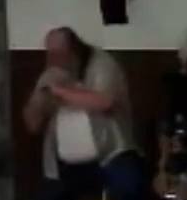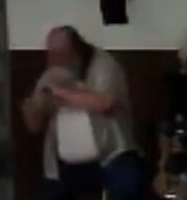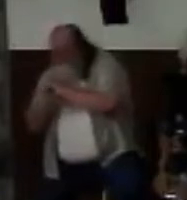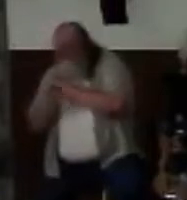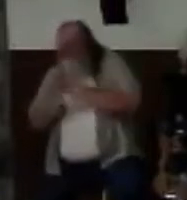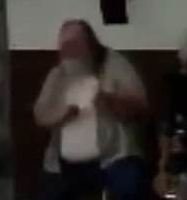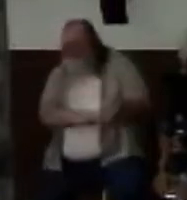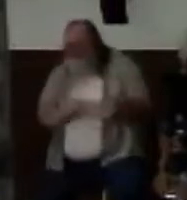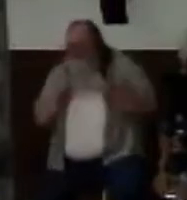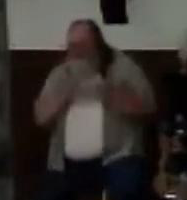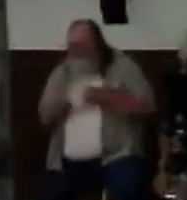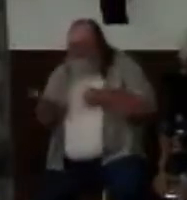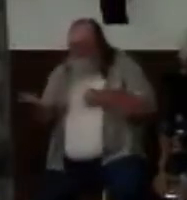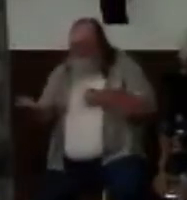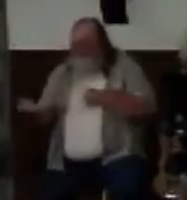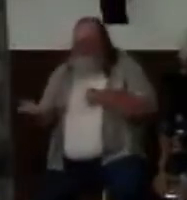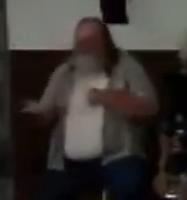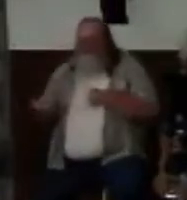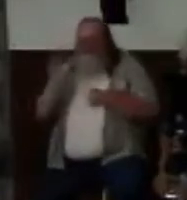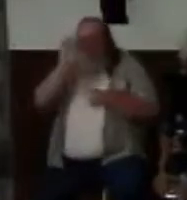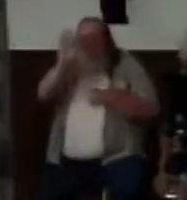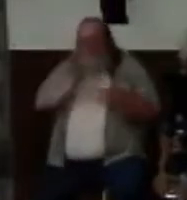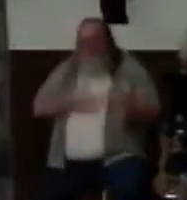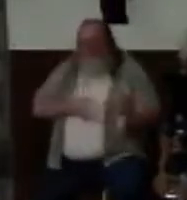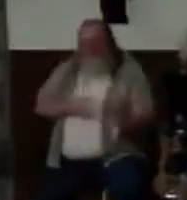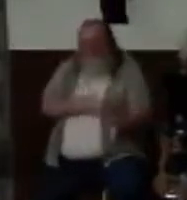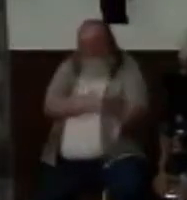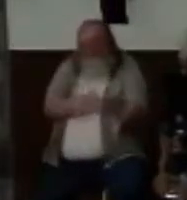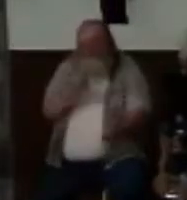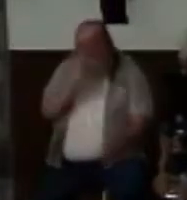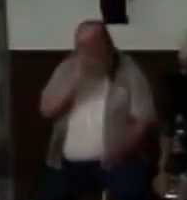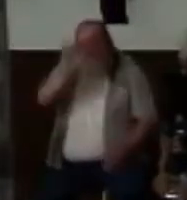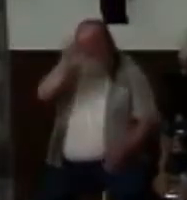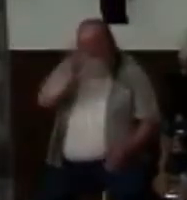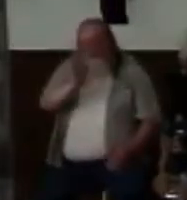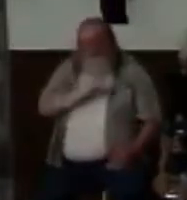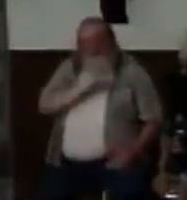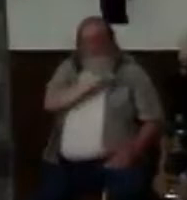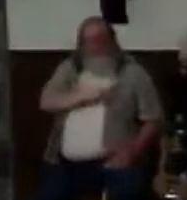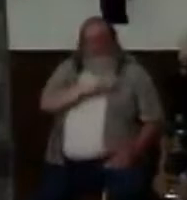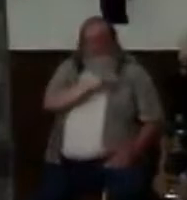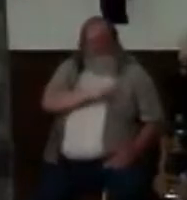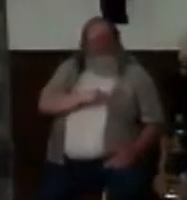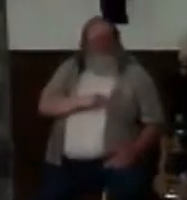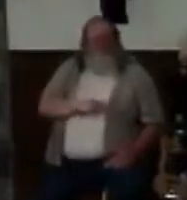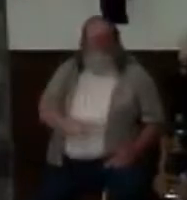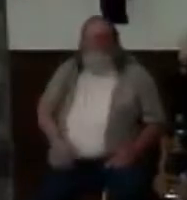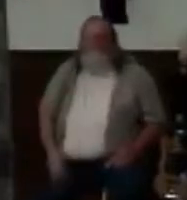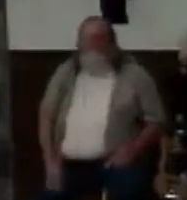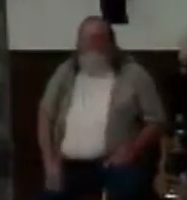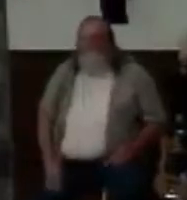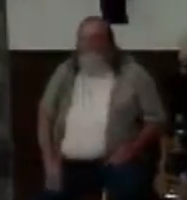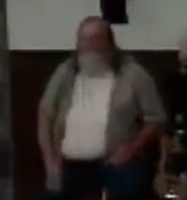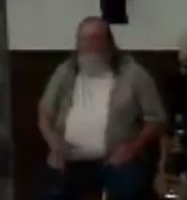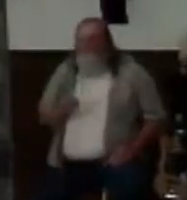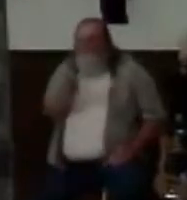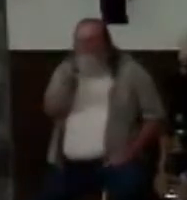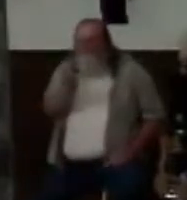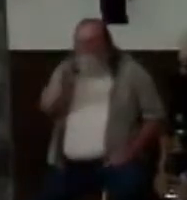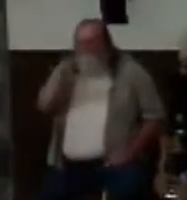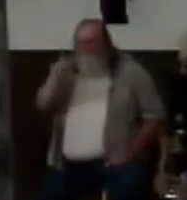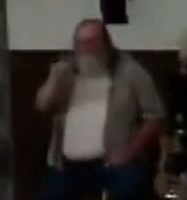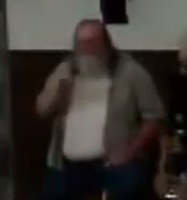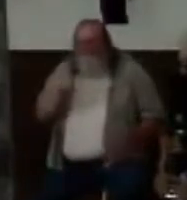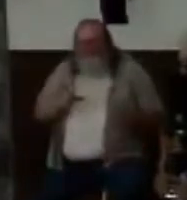where your followers can see your miracles. You can't become famous if you hide like this. If you can do such wonderful things,